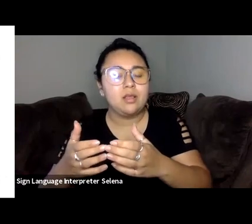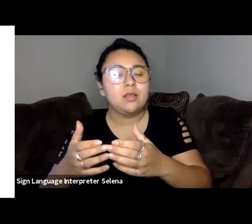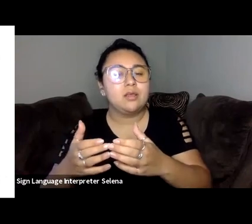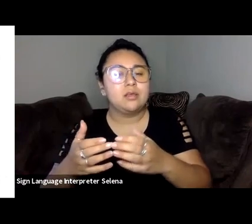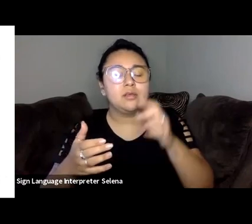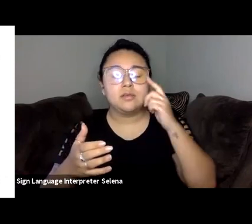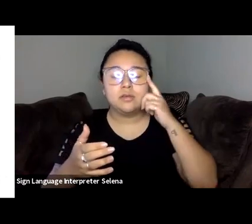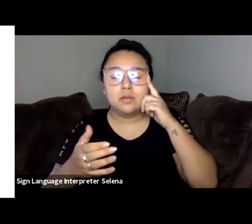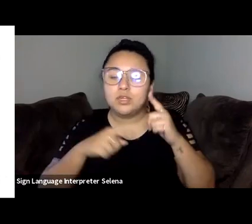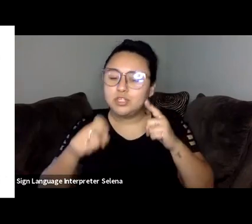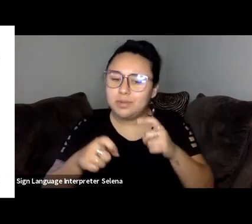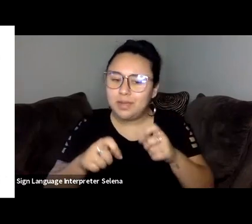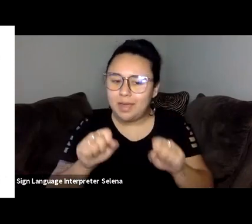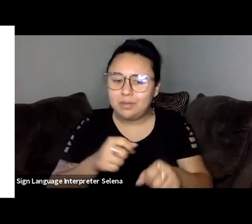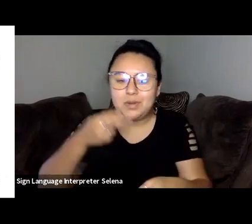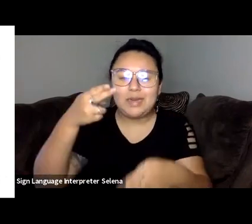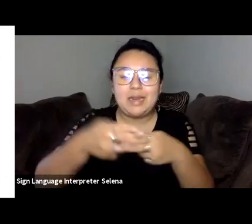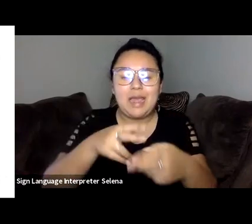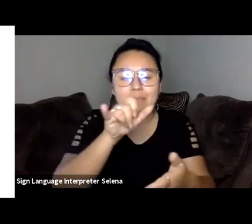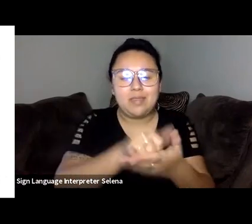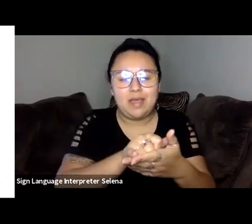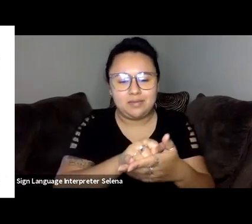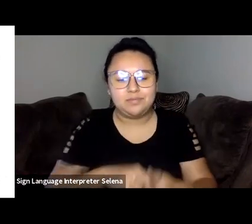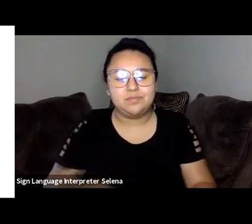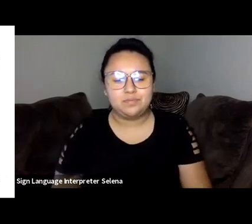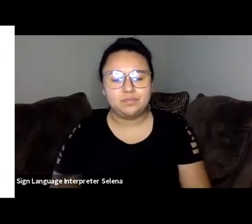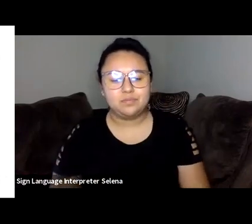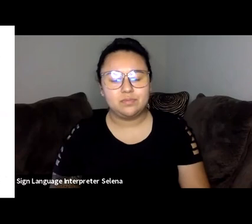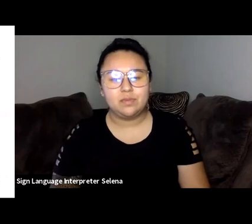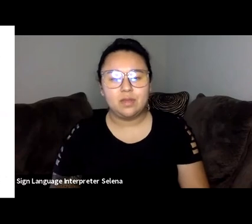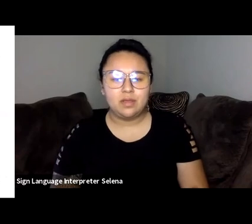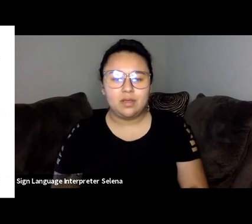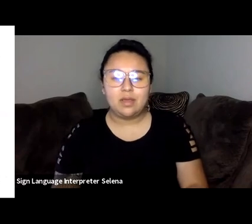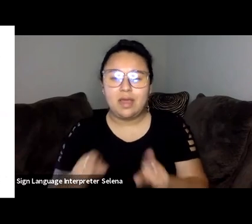should not necessarily tie ourselves to,